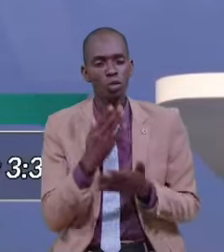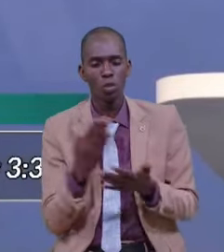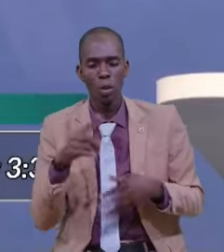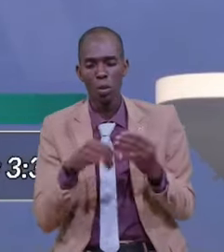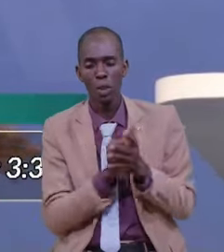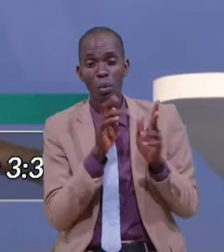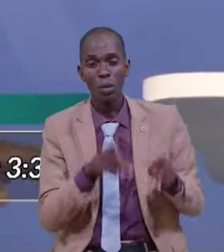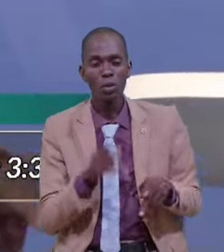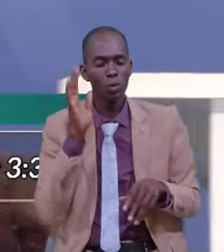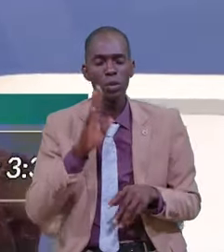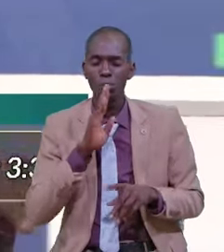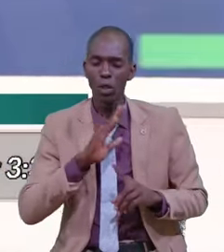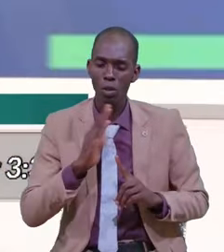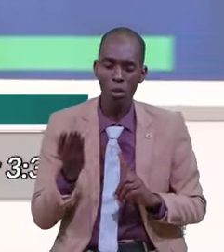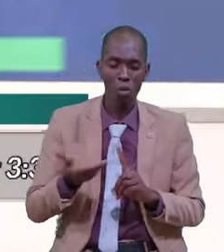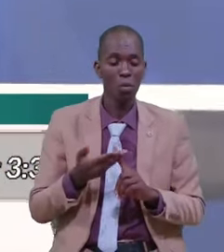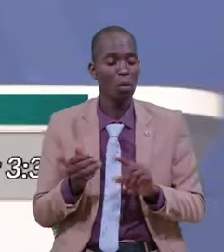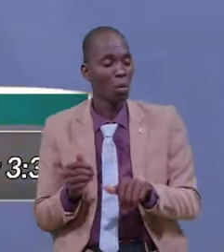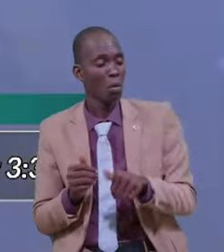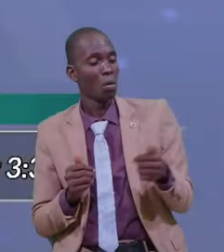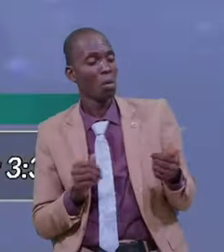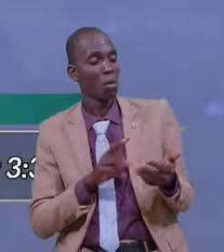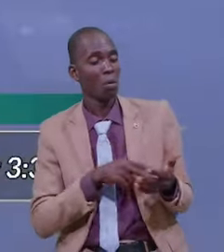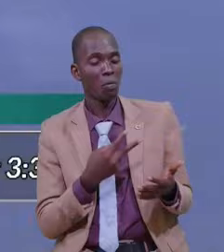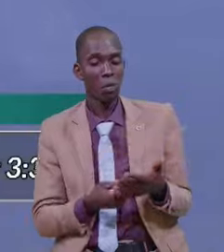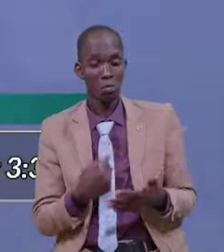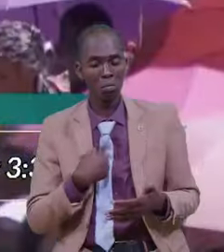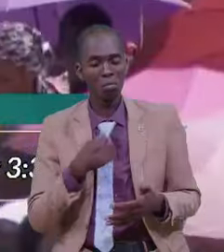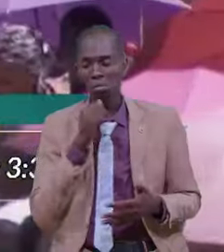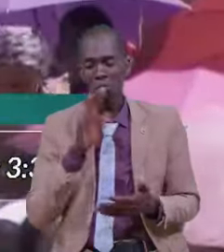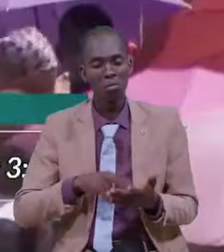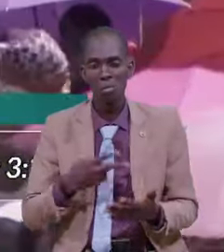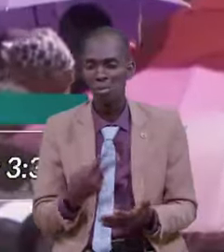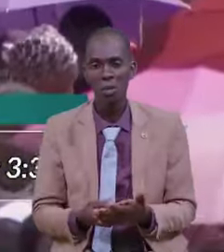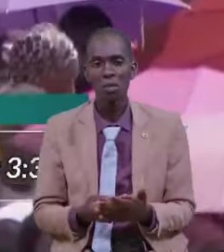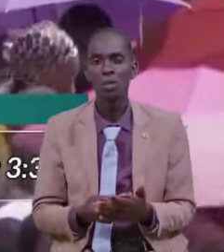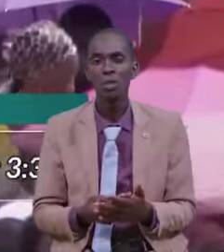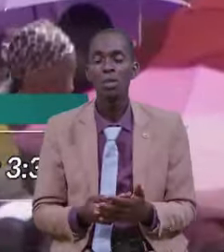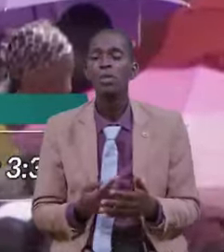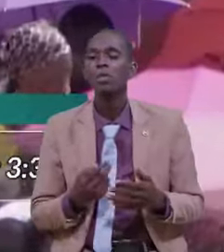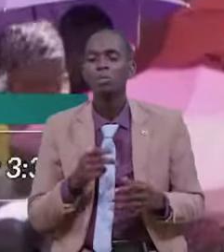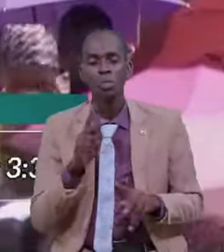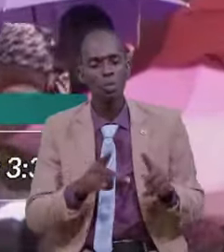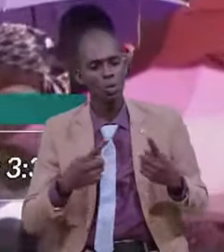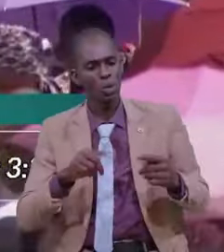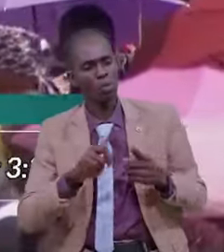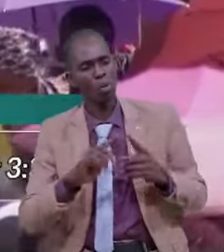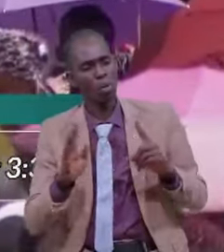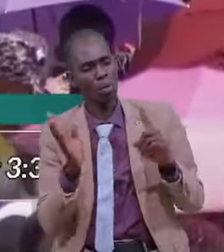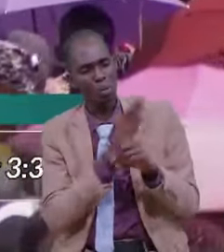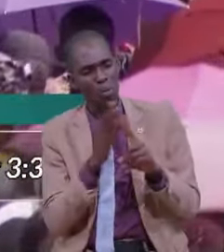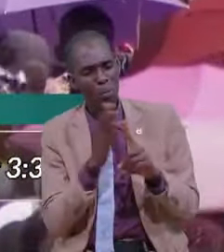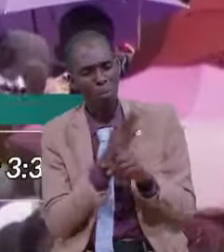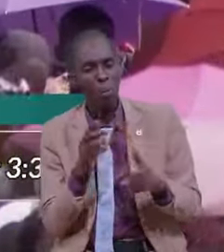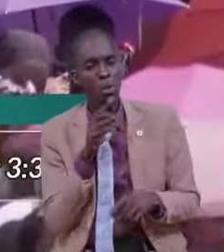Conviction. Others bow, he will not bow. They try to convince him, he